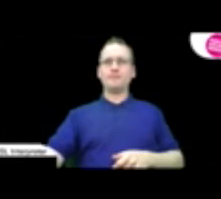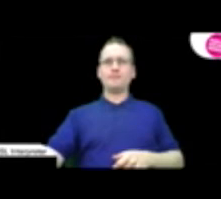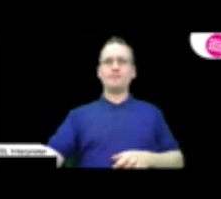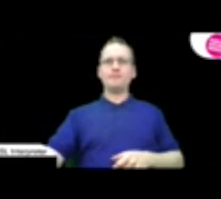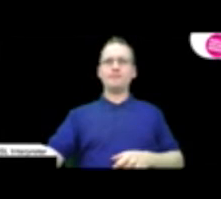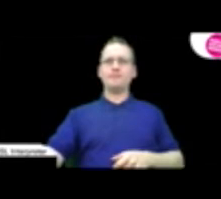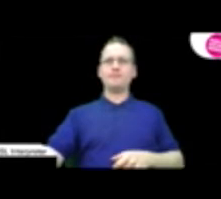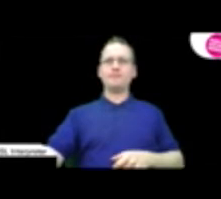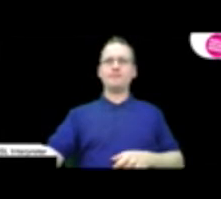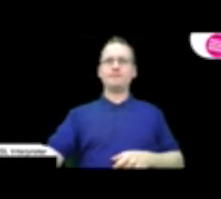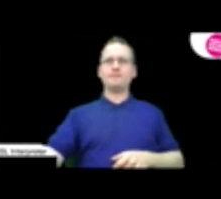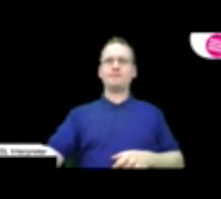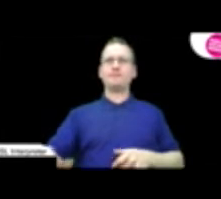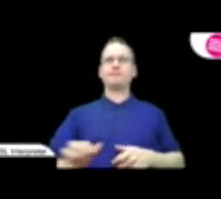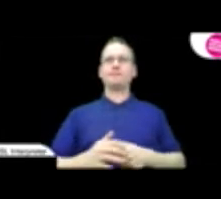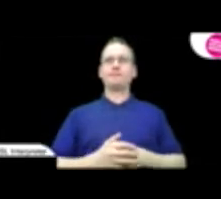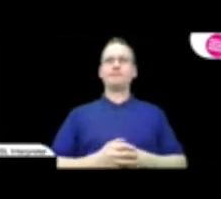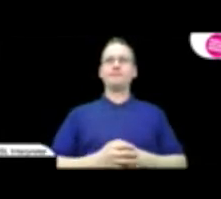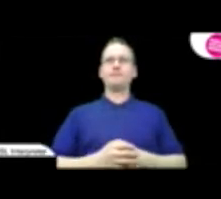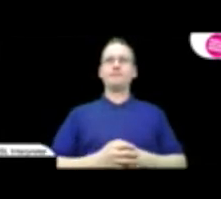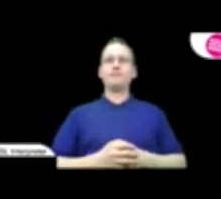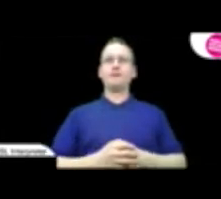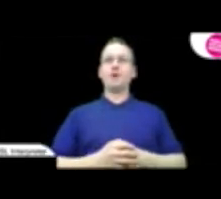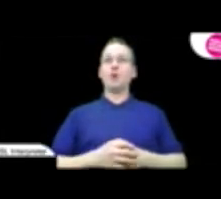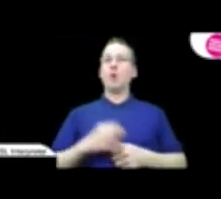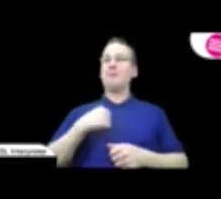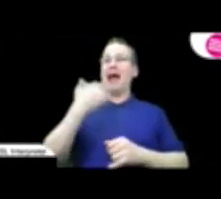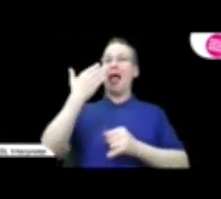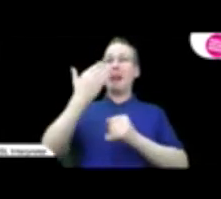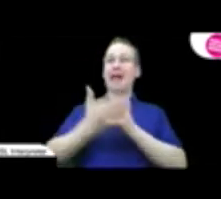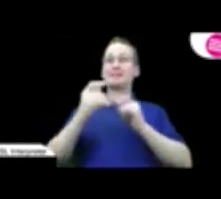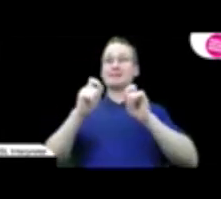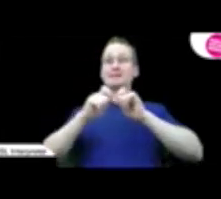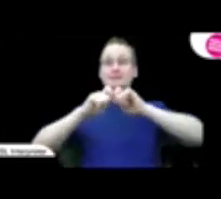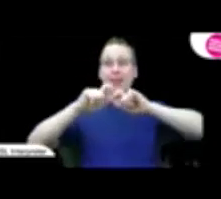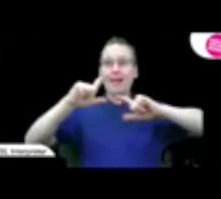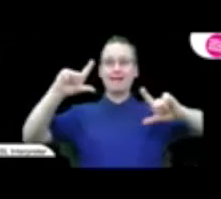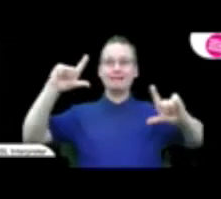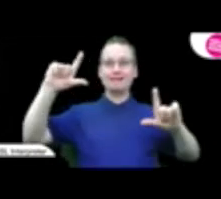So this is the last slide from me.